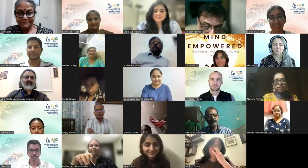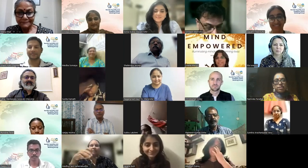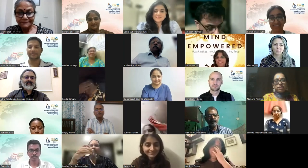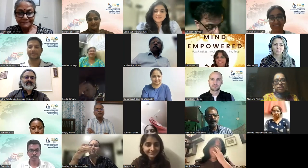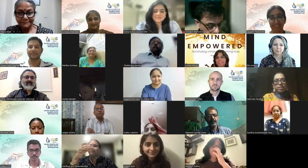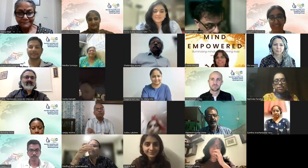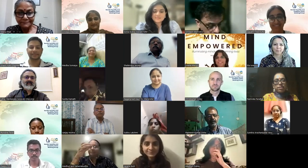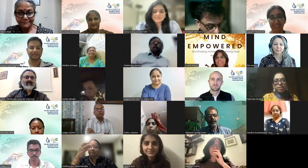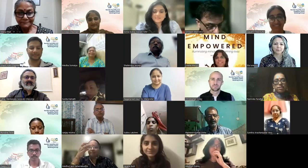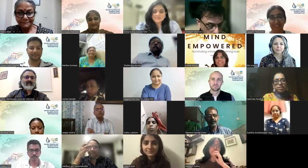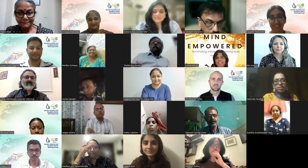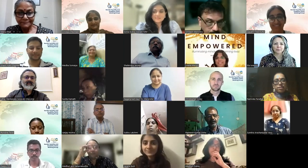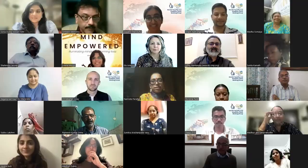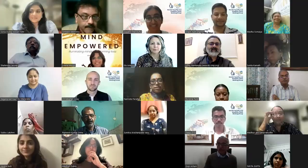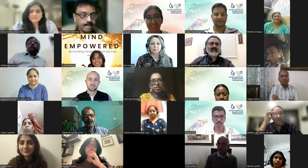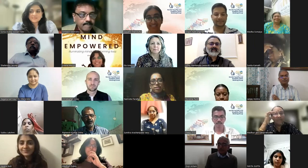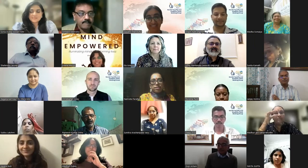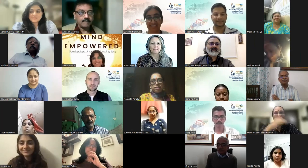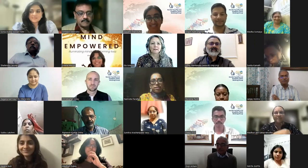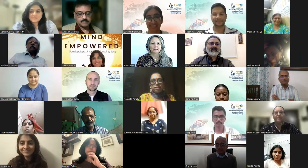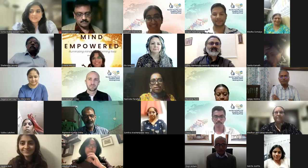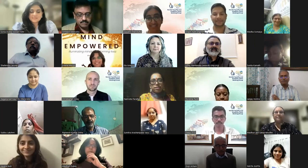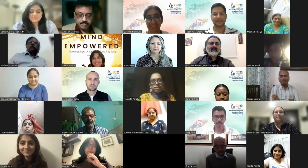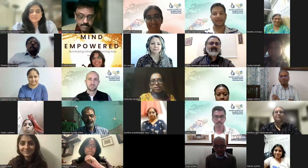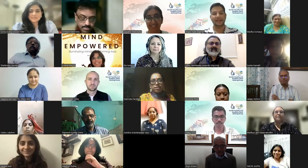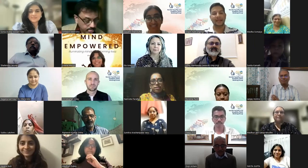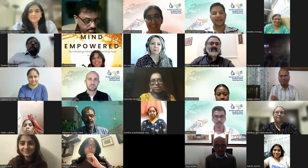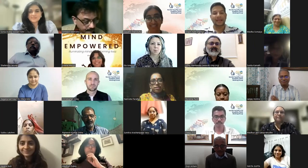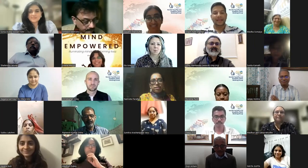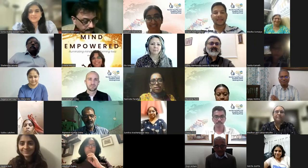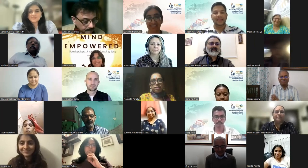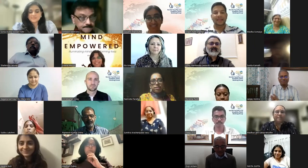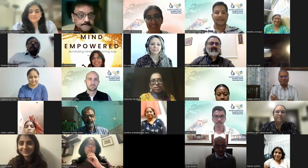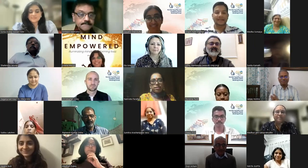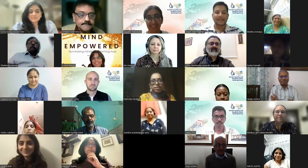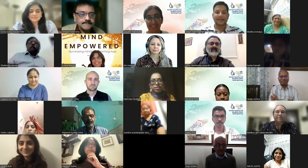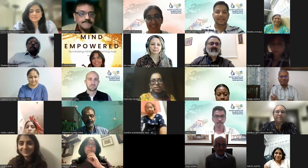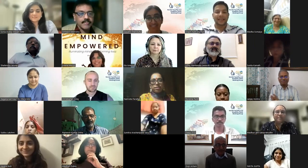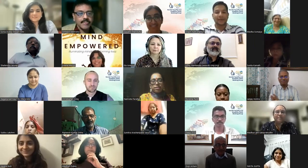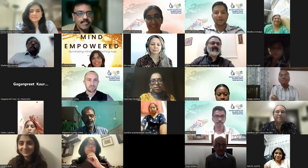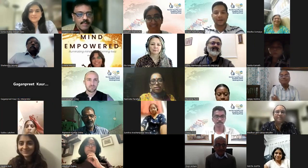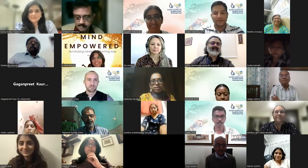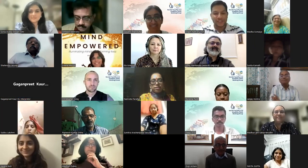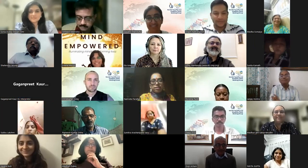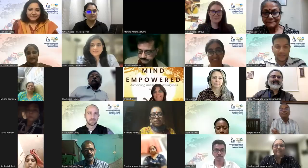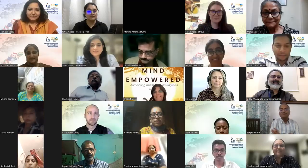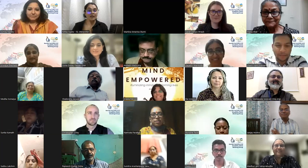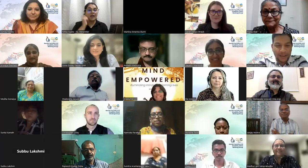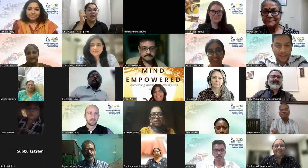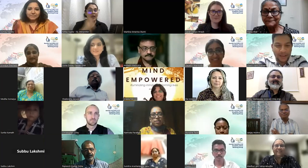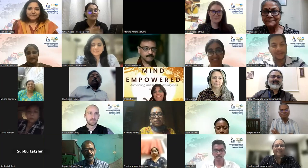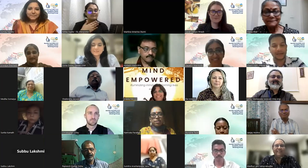Amrita University, to give the word of thanks. Over to you, Shashi. Thank you very much,